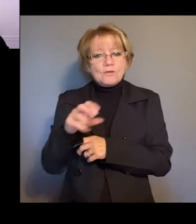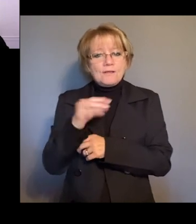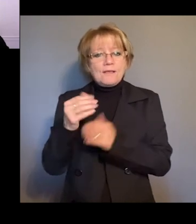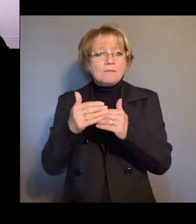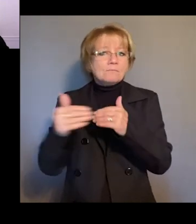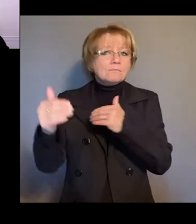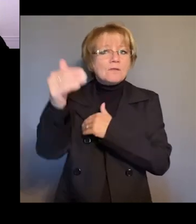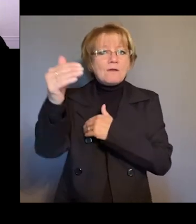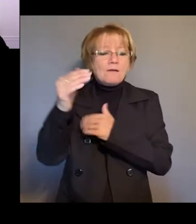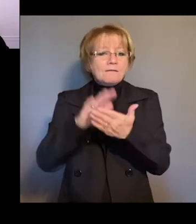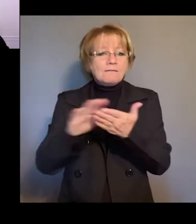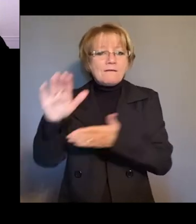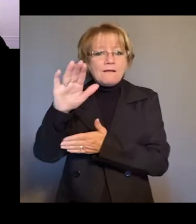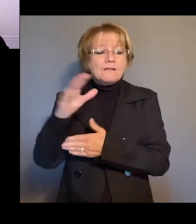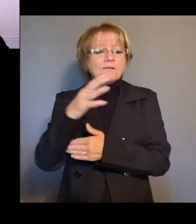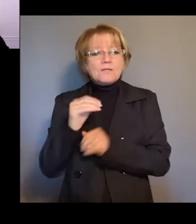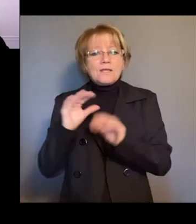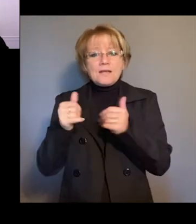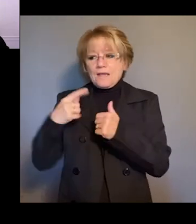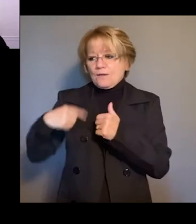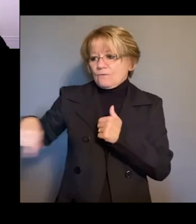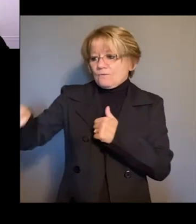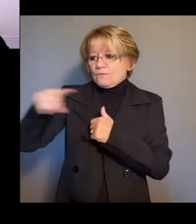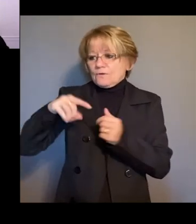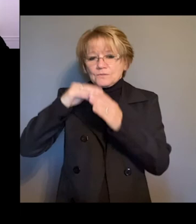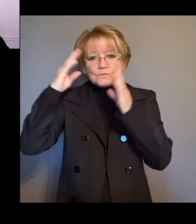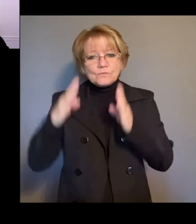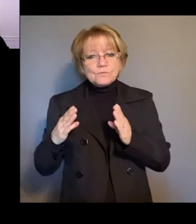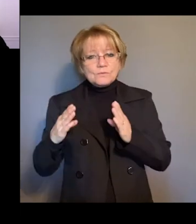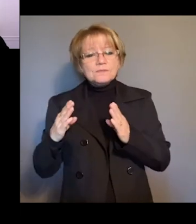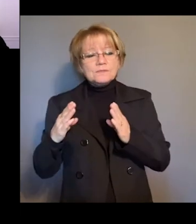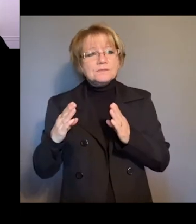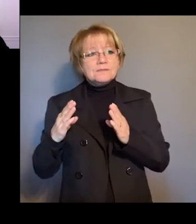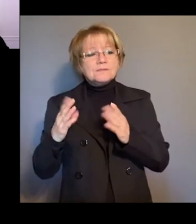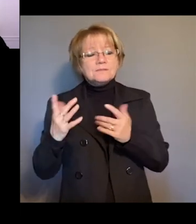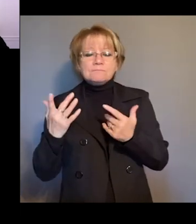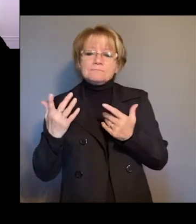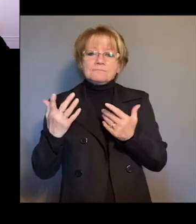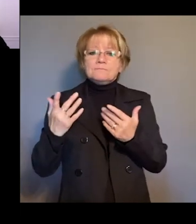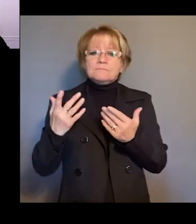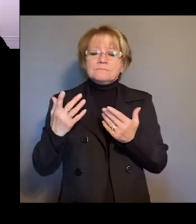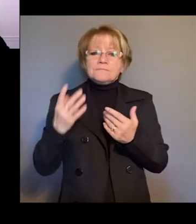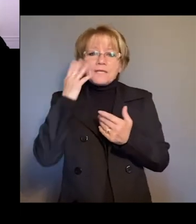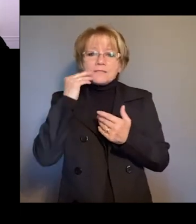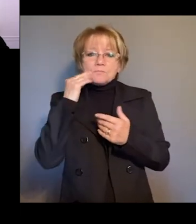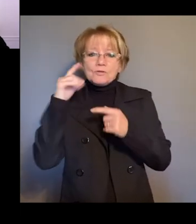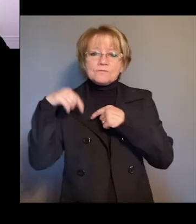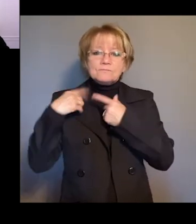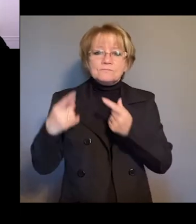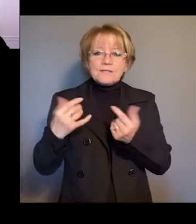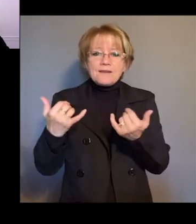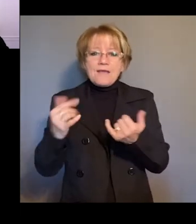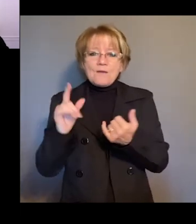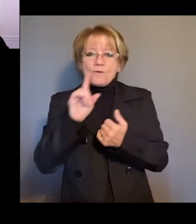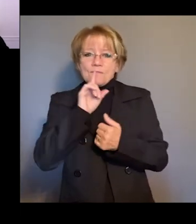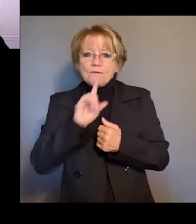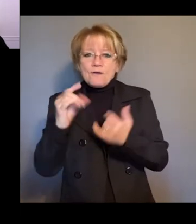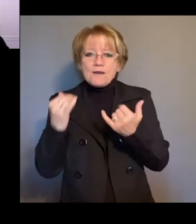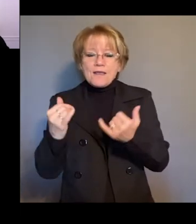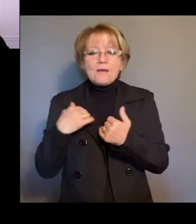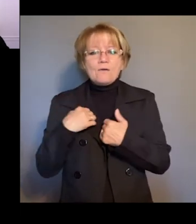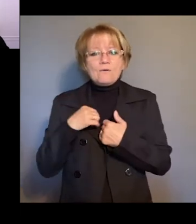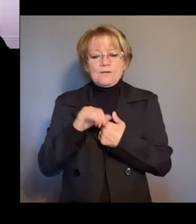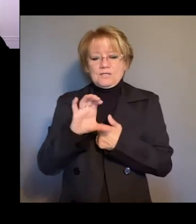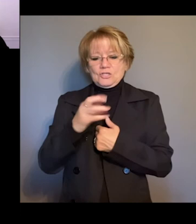has turned out for each of these students. So we want everyone to listen and pay attention, and that's why the chat is not active, and that's